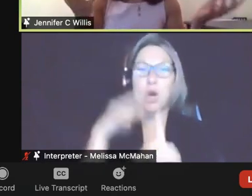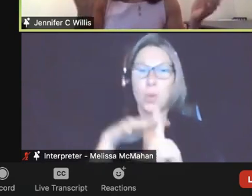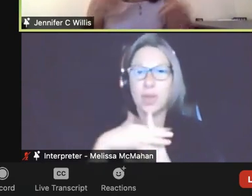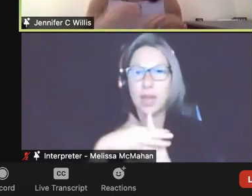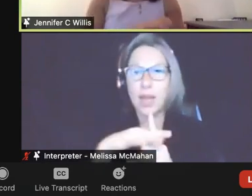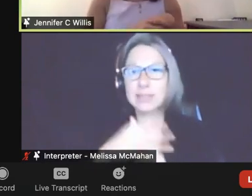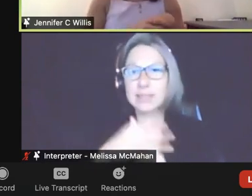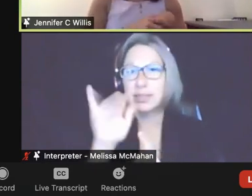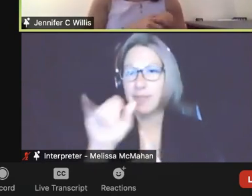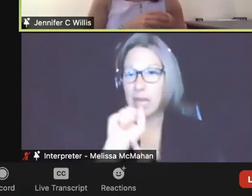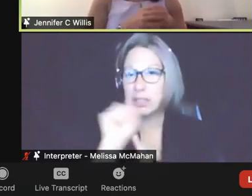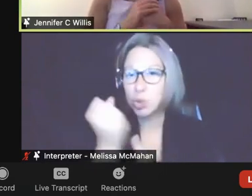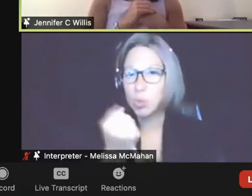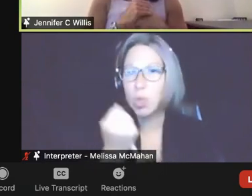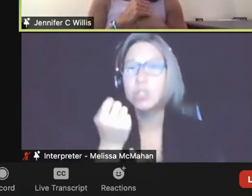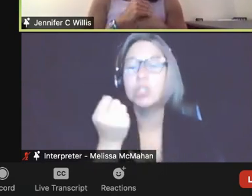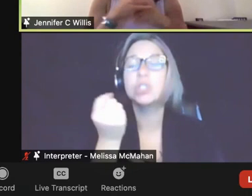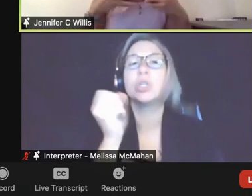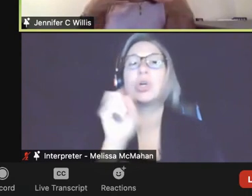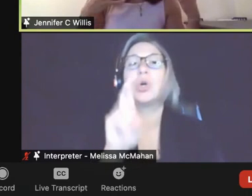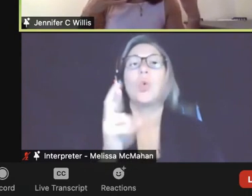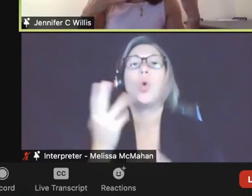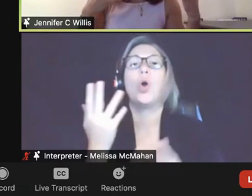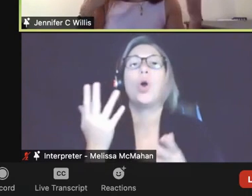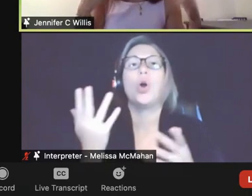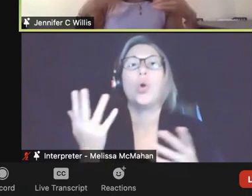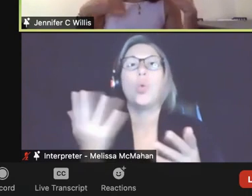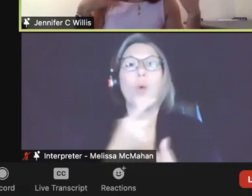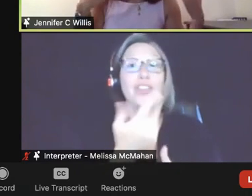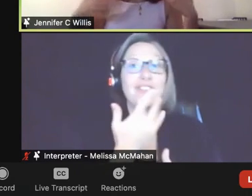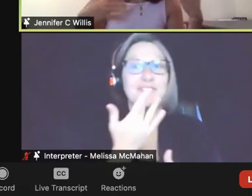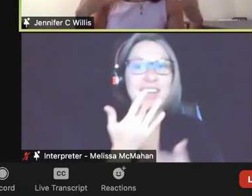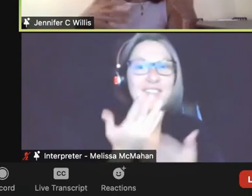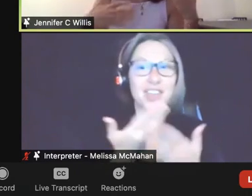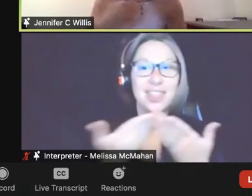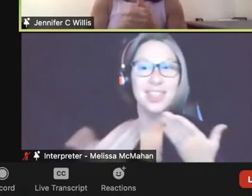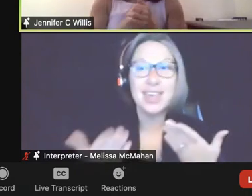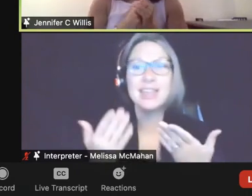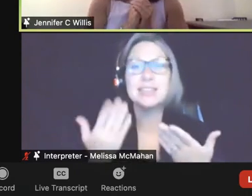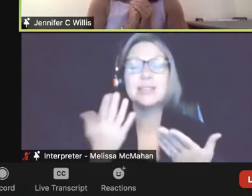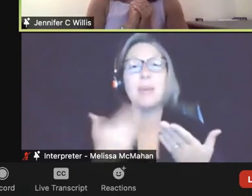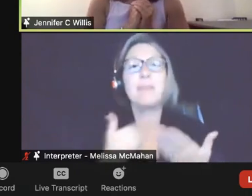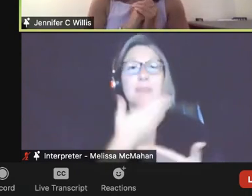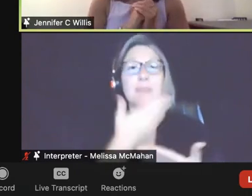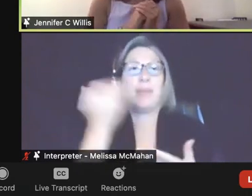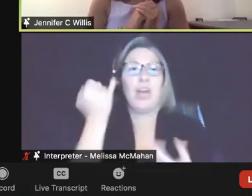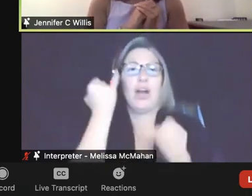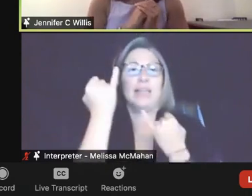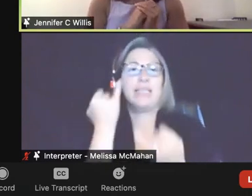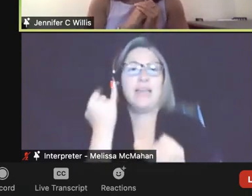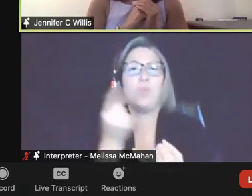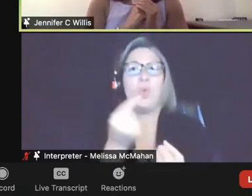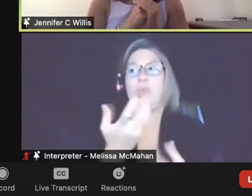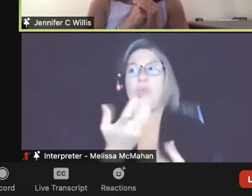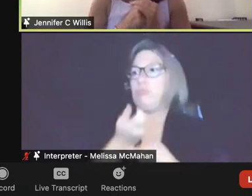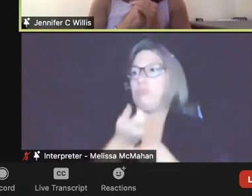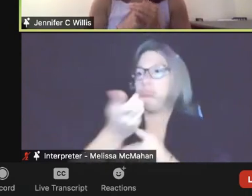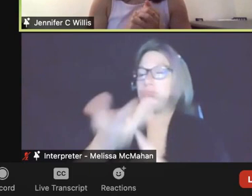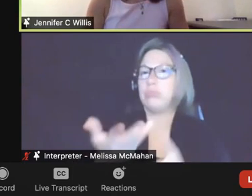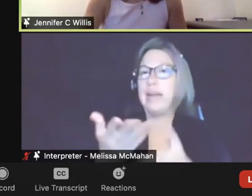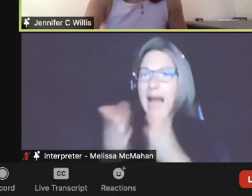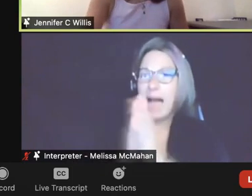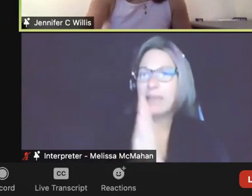the situation or what the child's most preferred items are might have a better idea of what the child is trying to express and ask